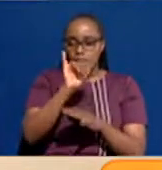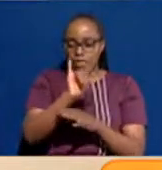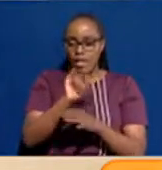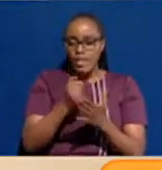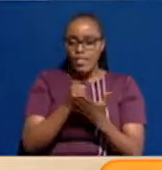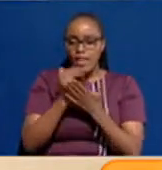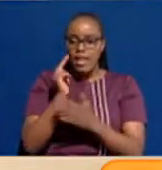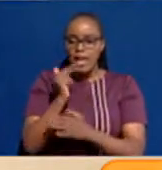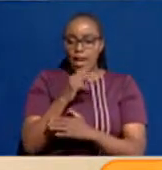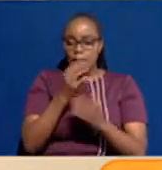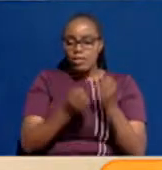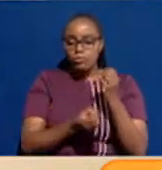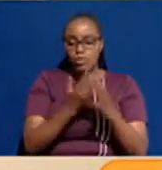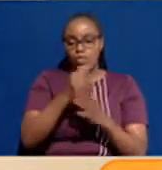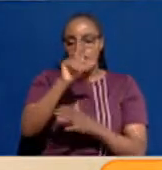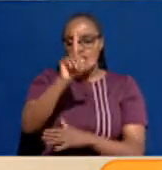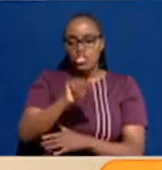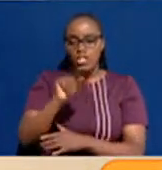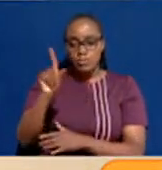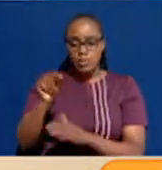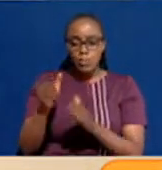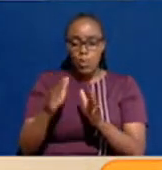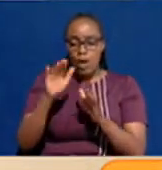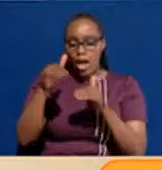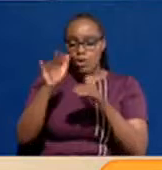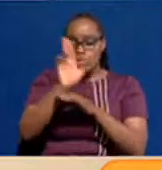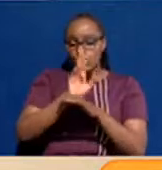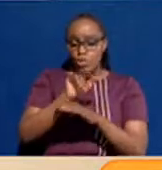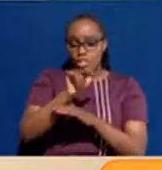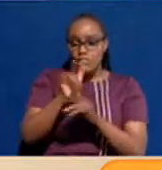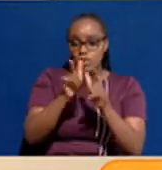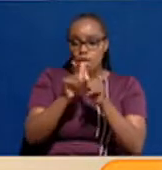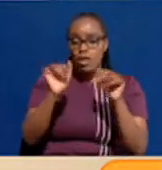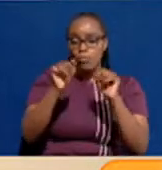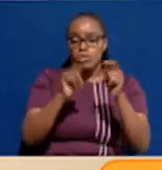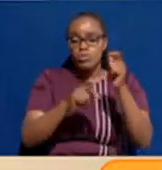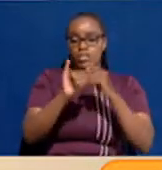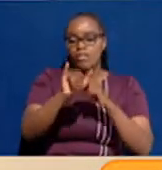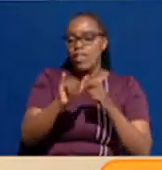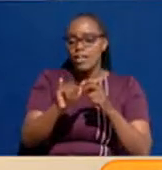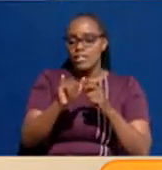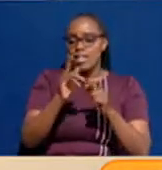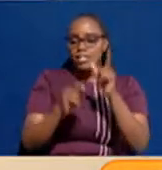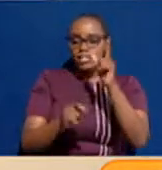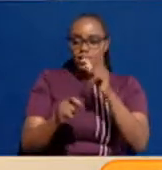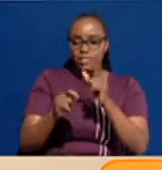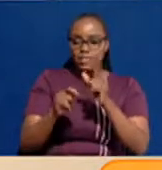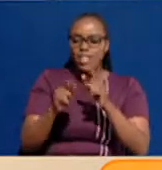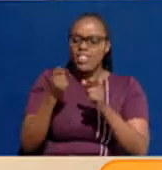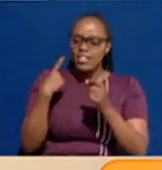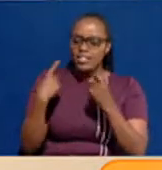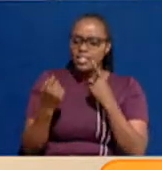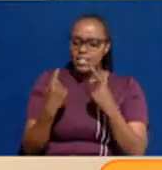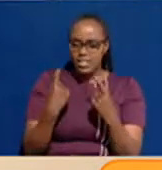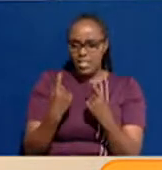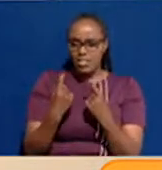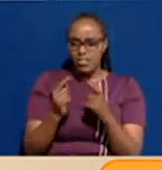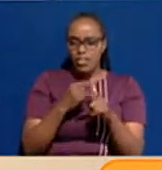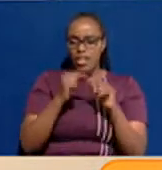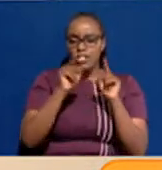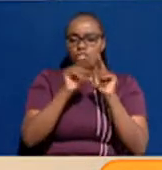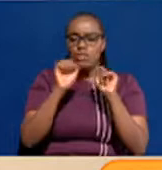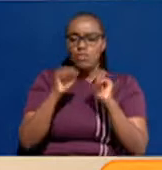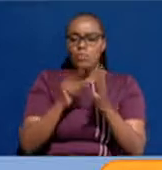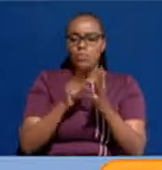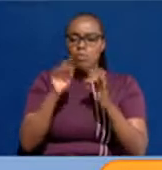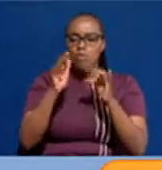us to produce the tea at cheaper costs. So it's useful, it allows us to sell that tea at high prices, make better margins, and so we can then pay